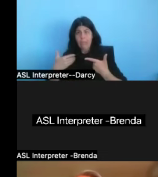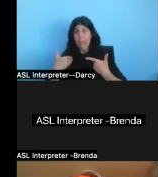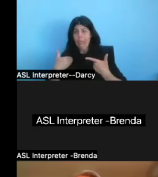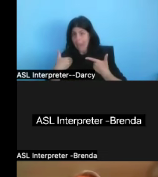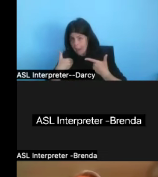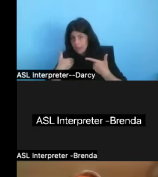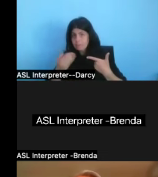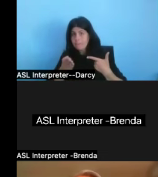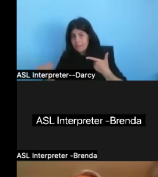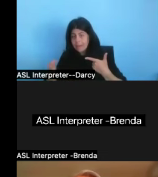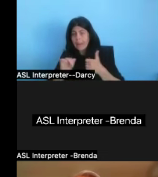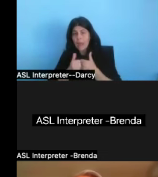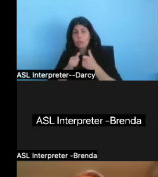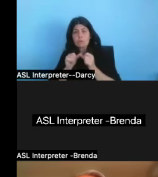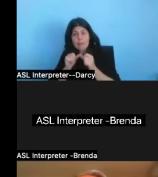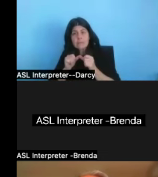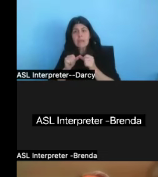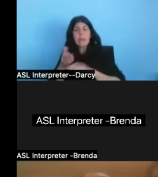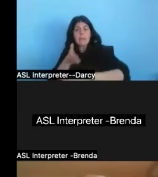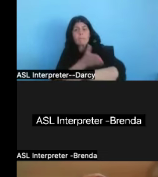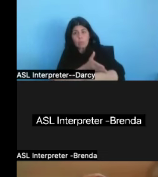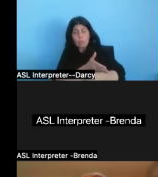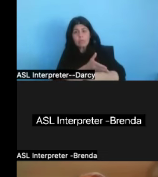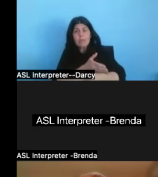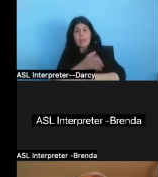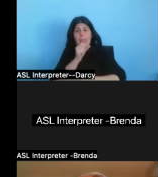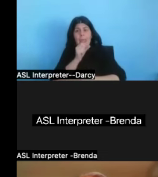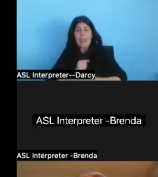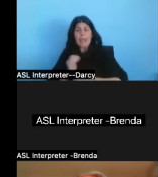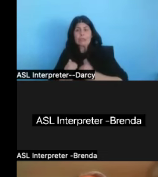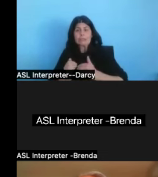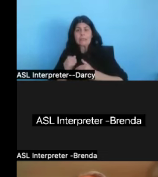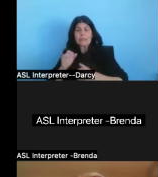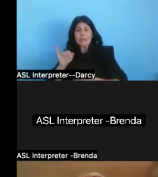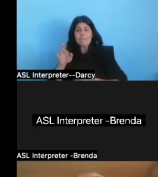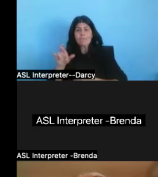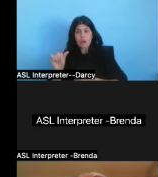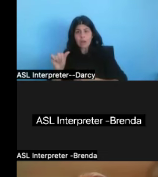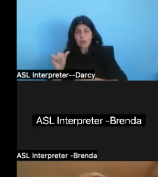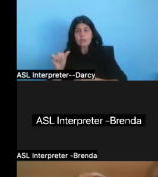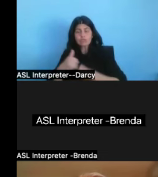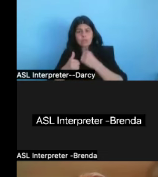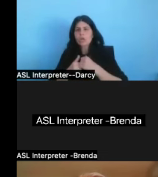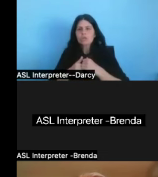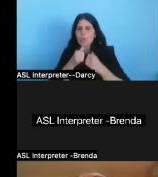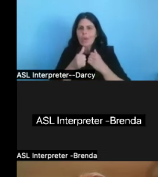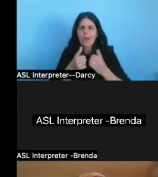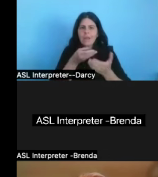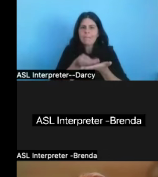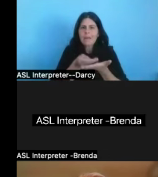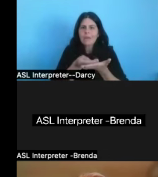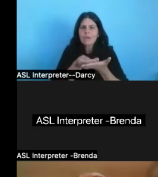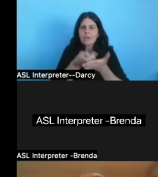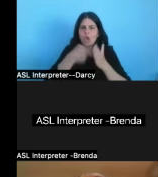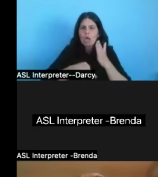maintain and improve your aging infrastructure, you can interlink those so where it's not two separate costs, but in fact one single